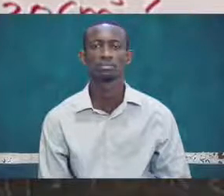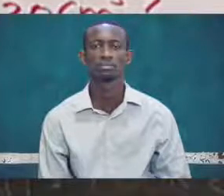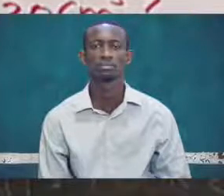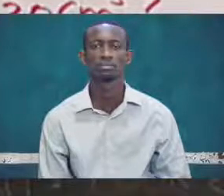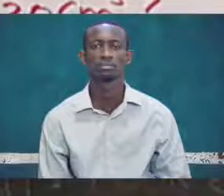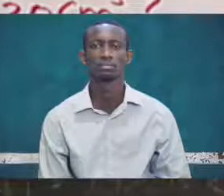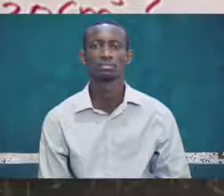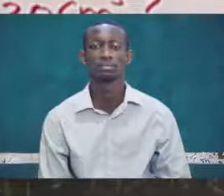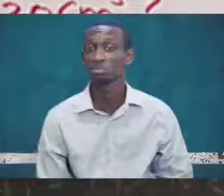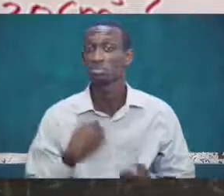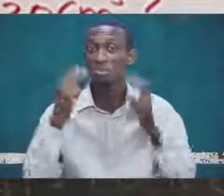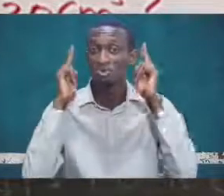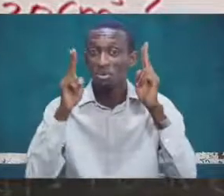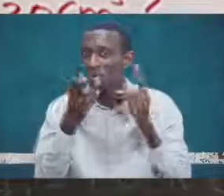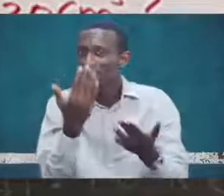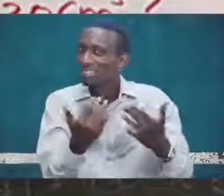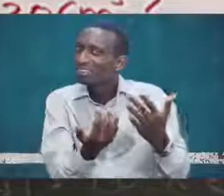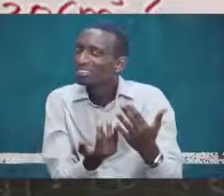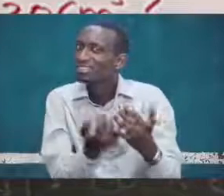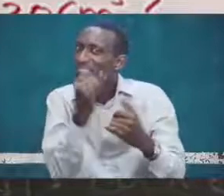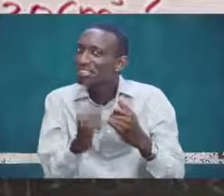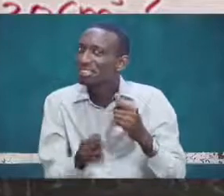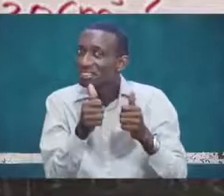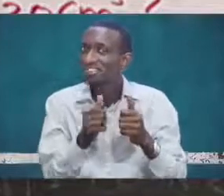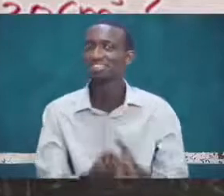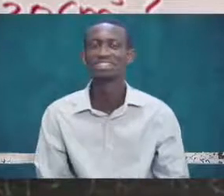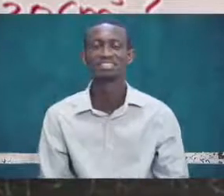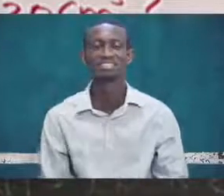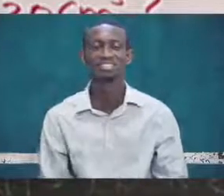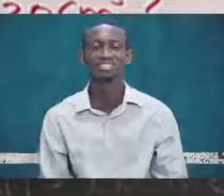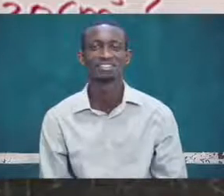I hope you are almost done.